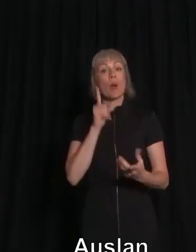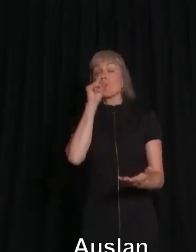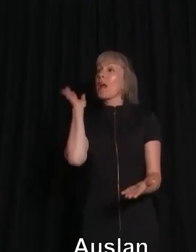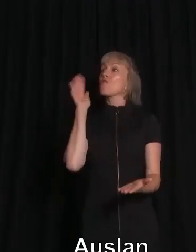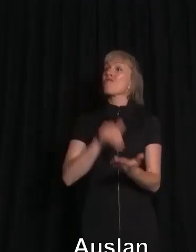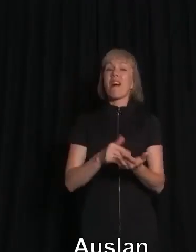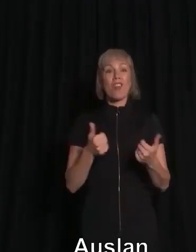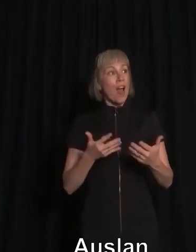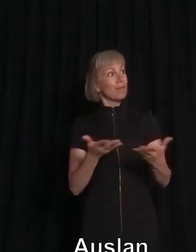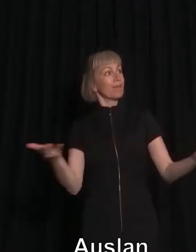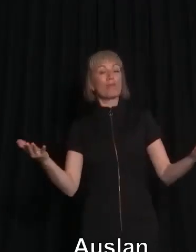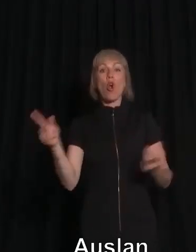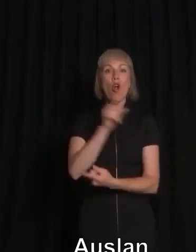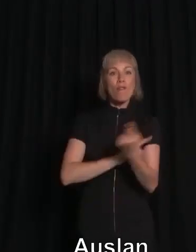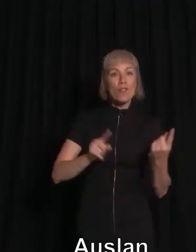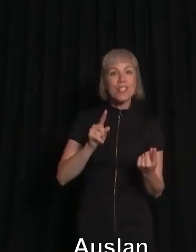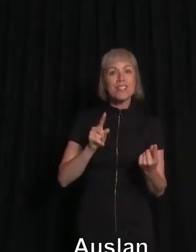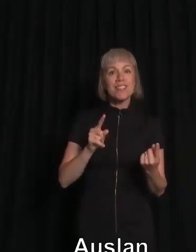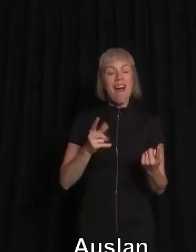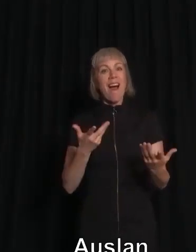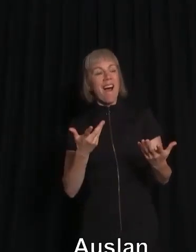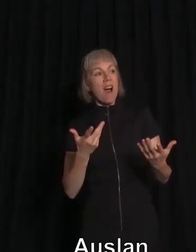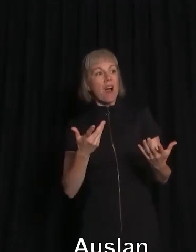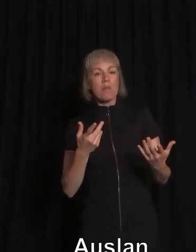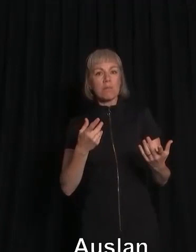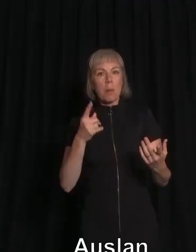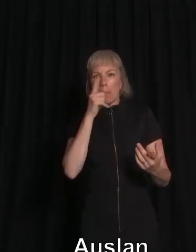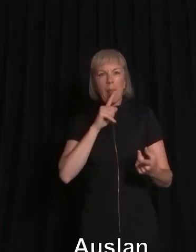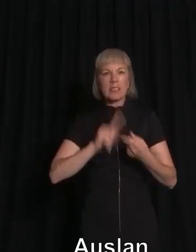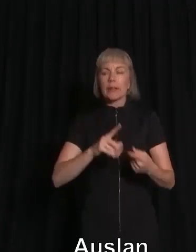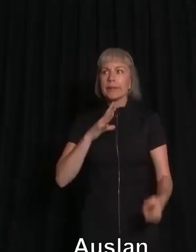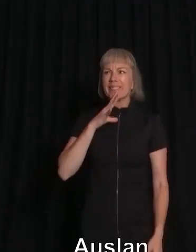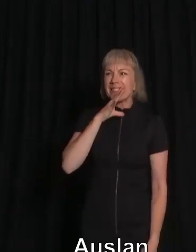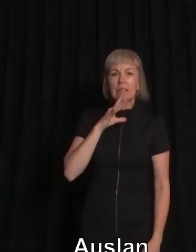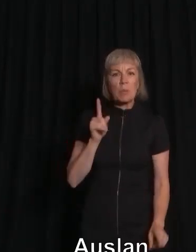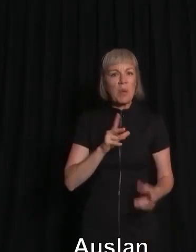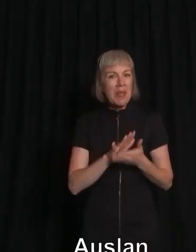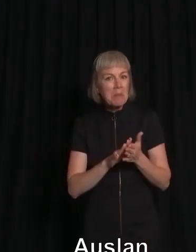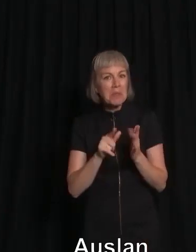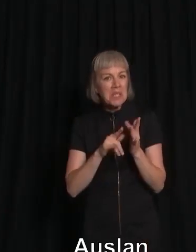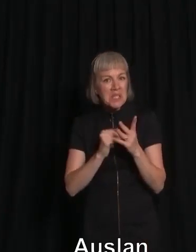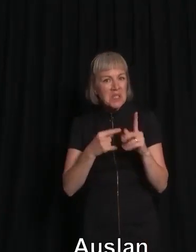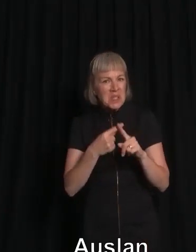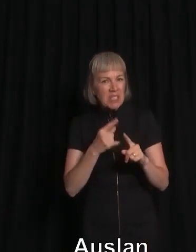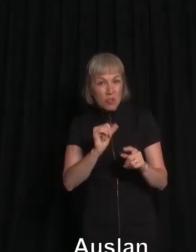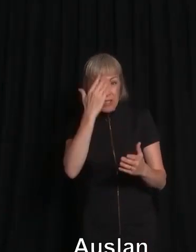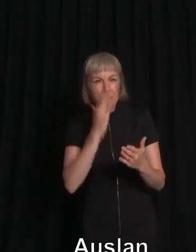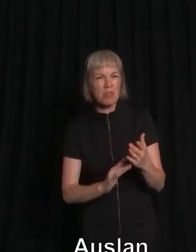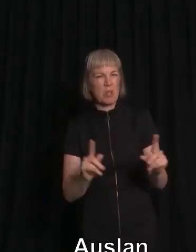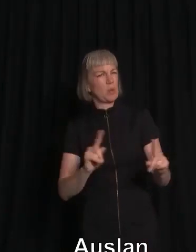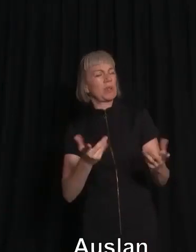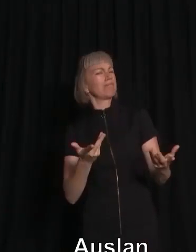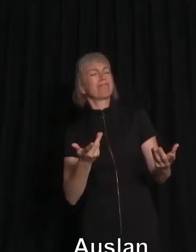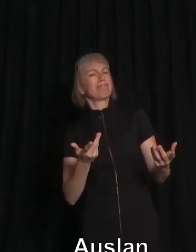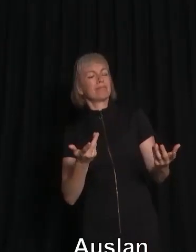these and no one understands what it is to be an intersex person, what the violations intersex people are facing, and the issues